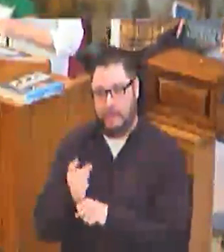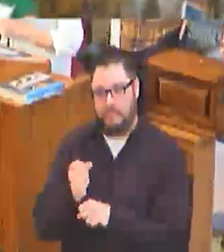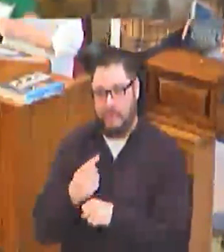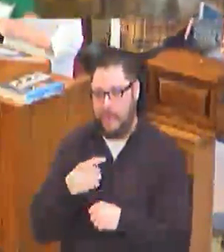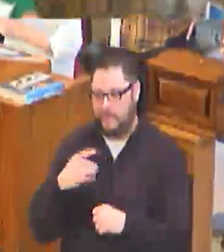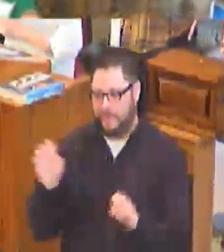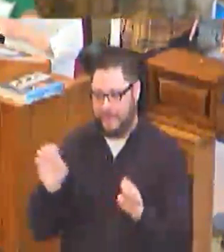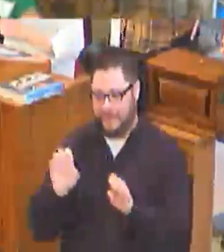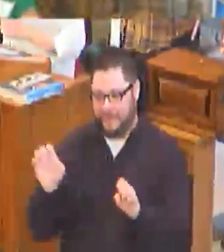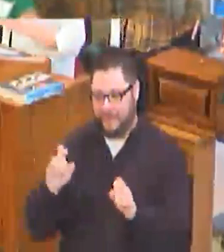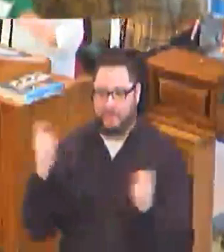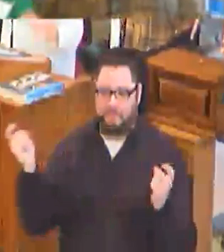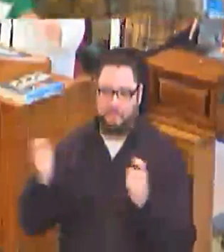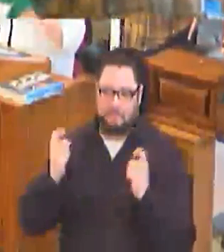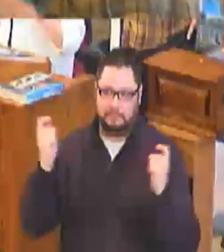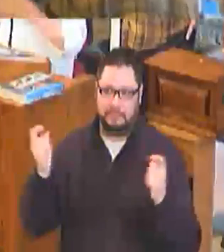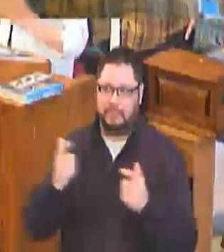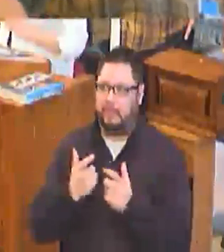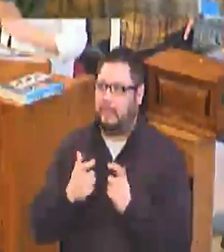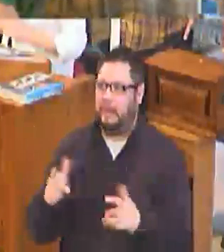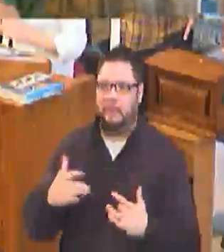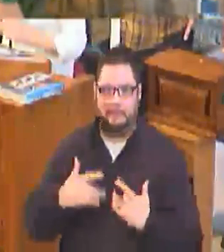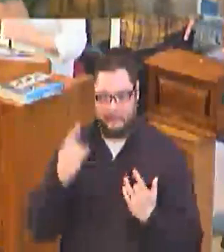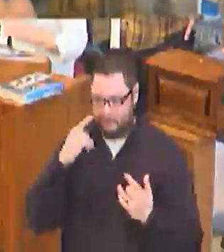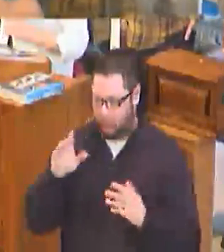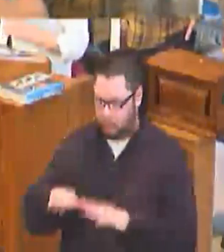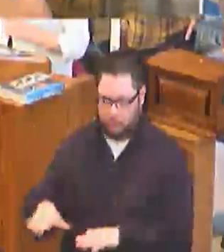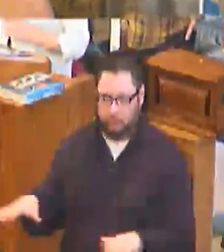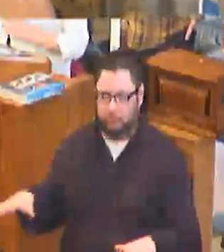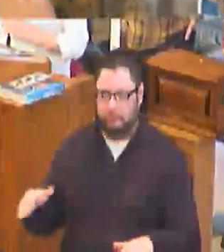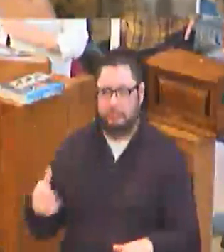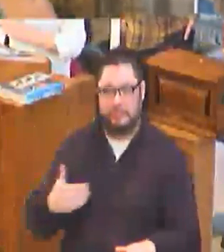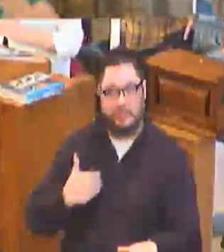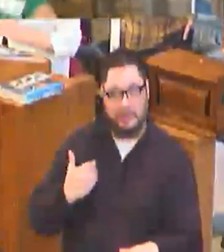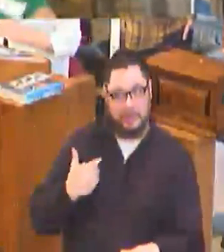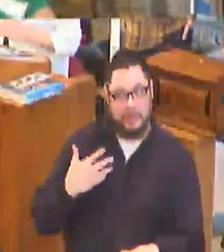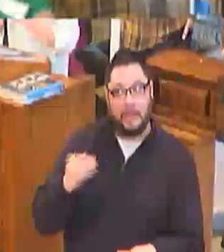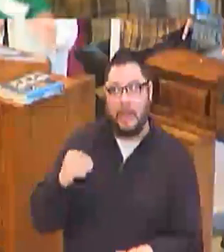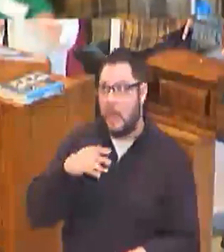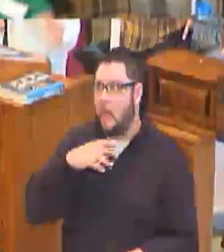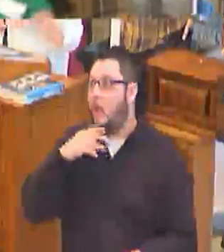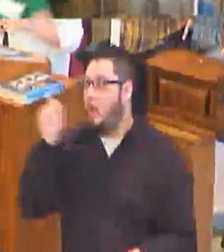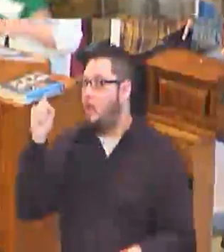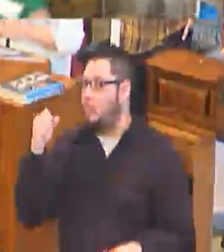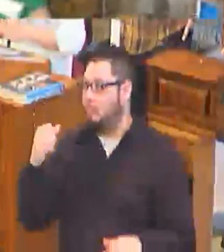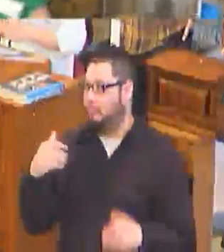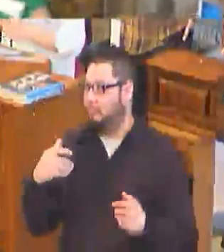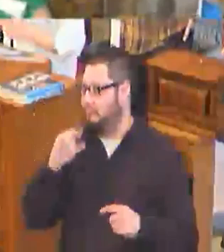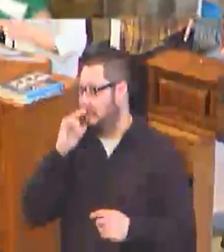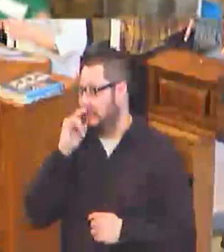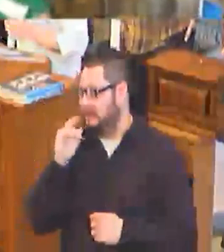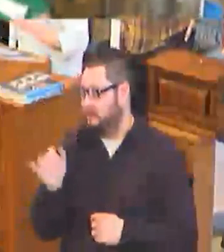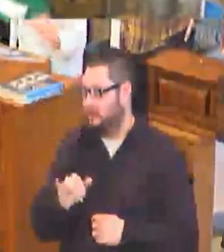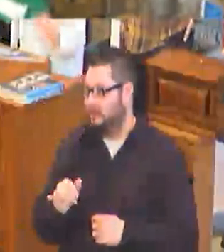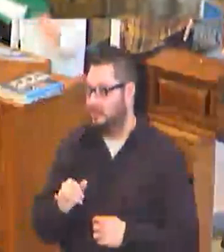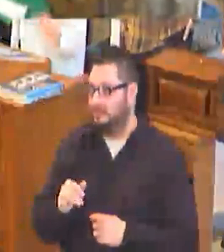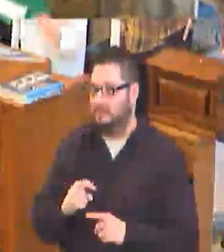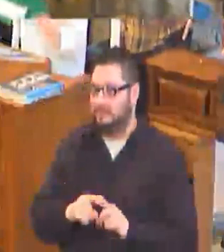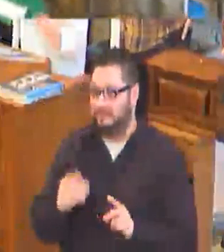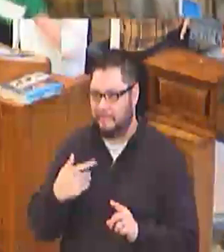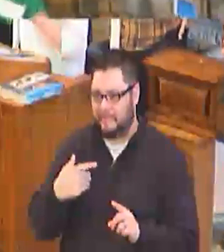Easter extravaganza. It's a big event for kids, young and old kids. To come, we have assorted